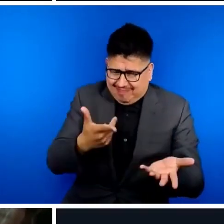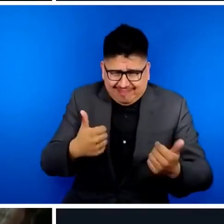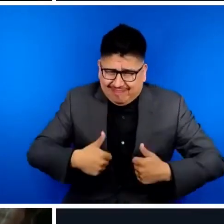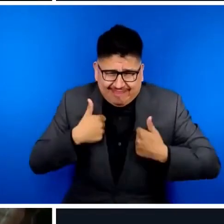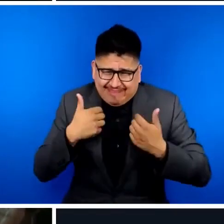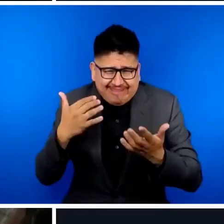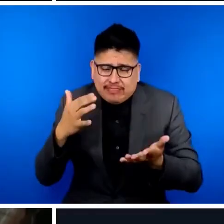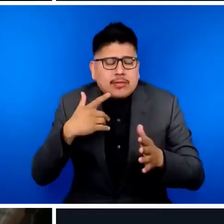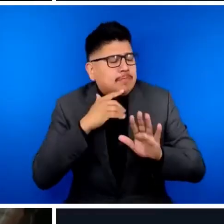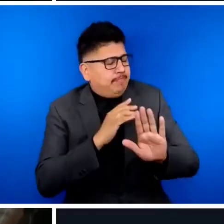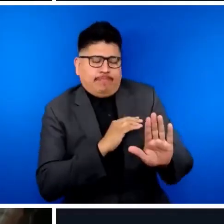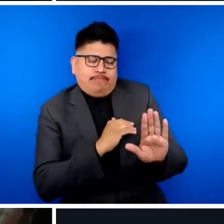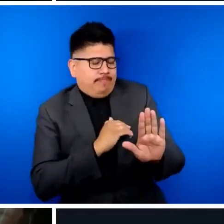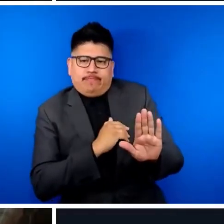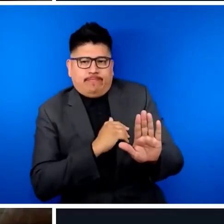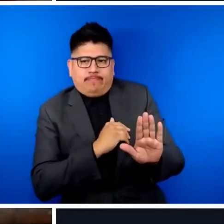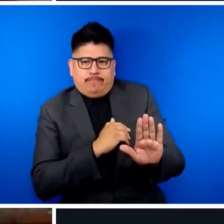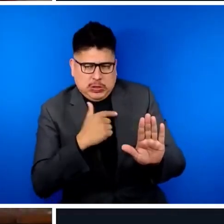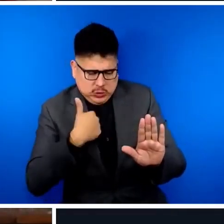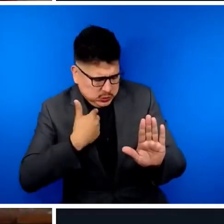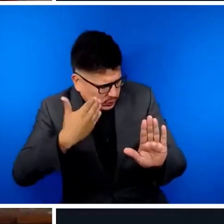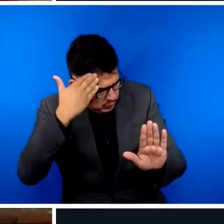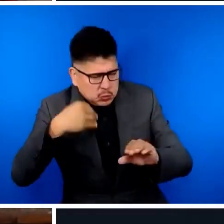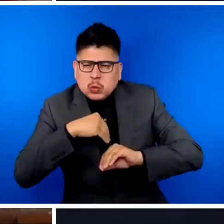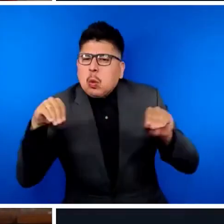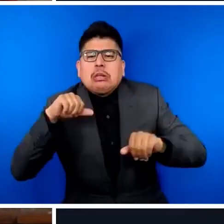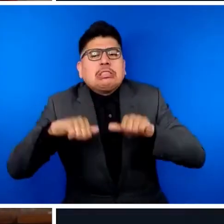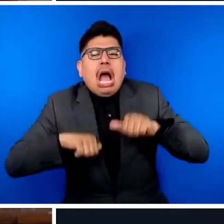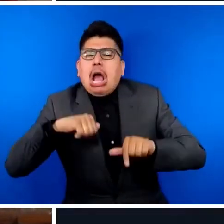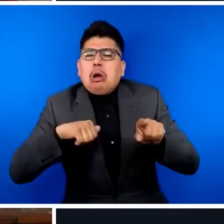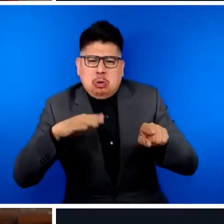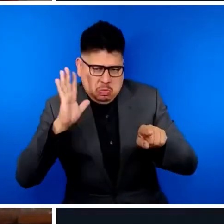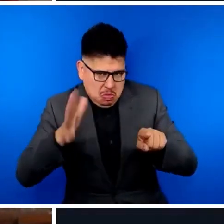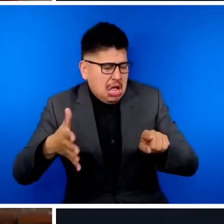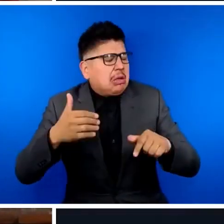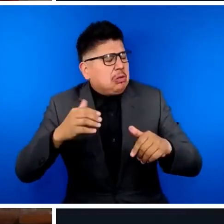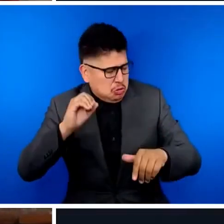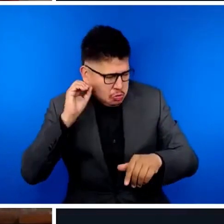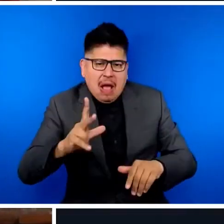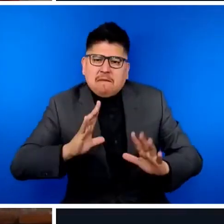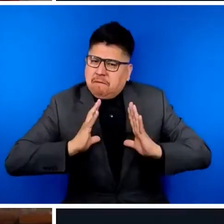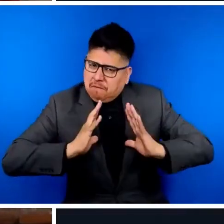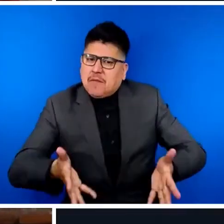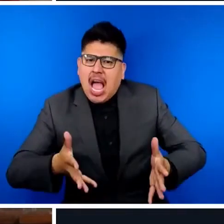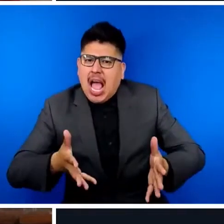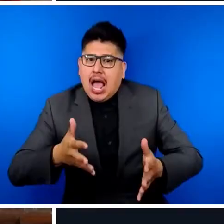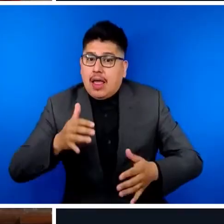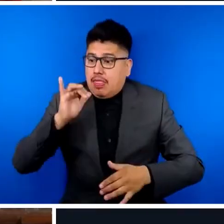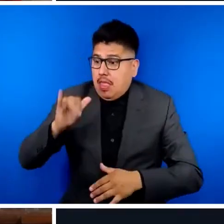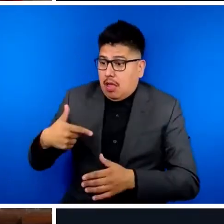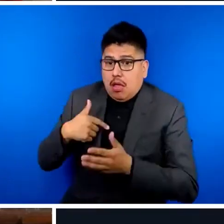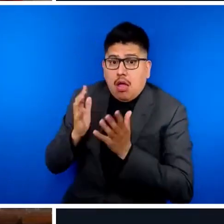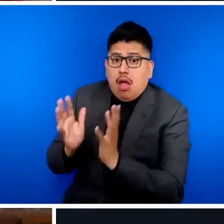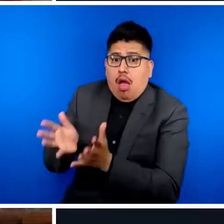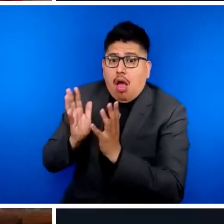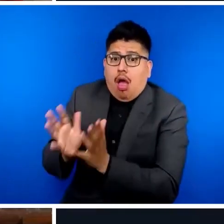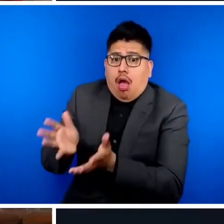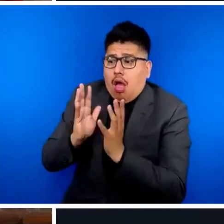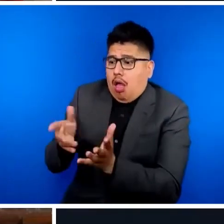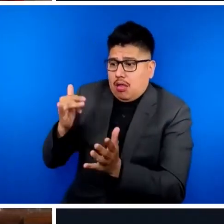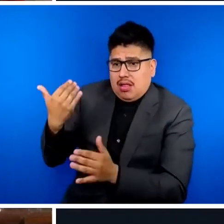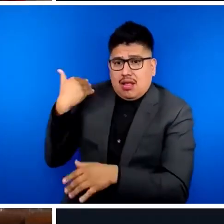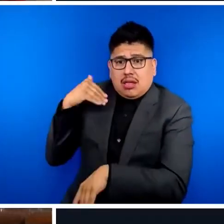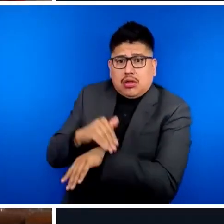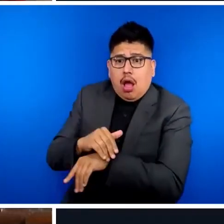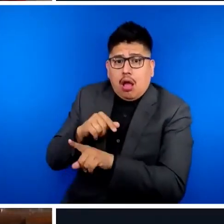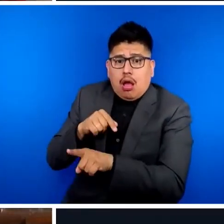doubt, sir, he's going to be okay. This was a conversation that I had with her that night, with her son laying helplessly